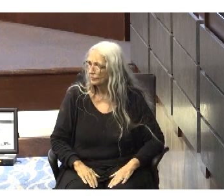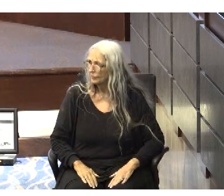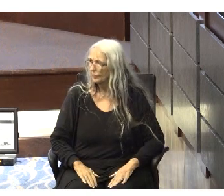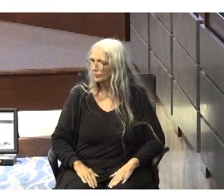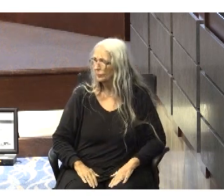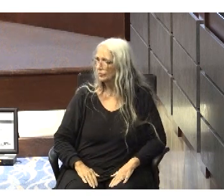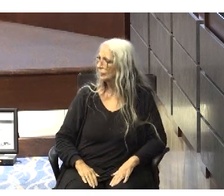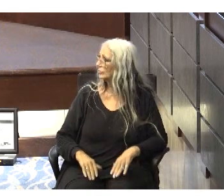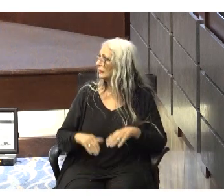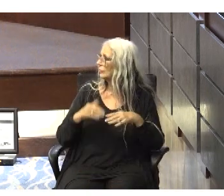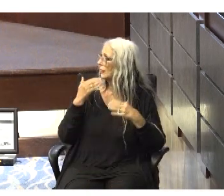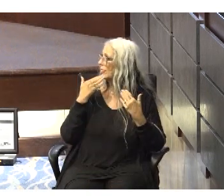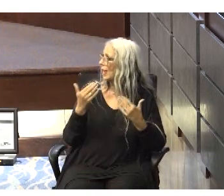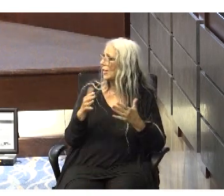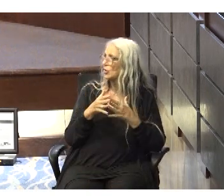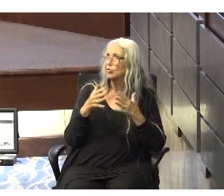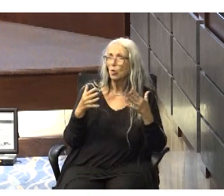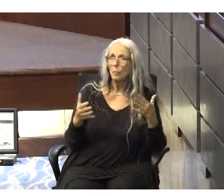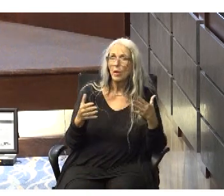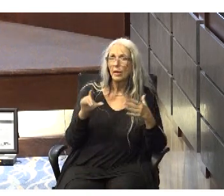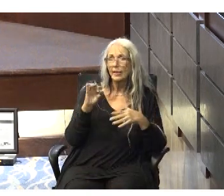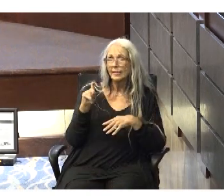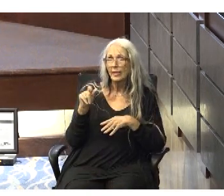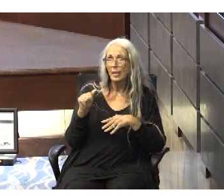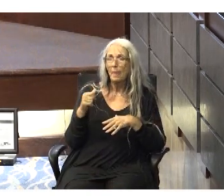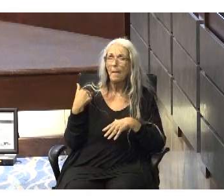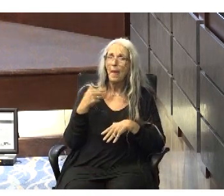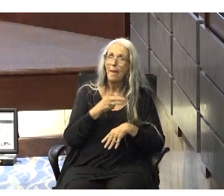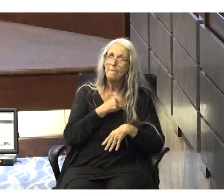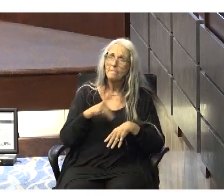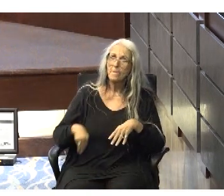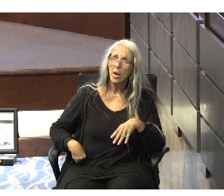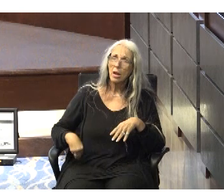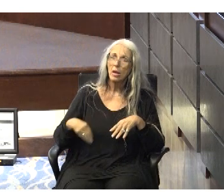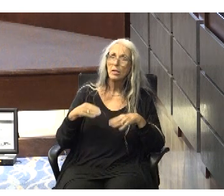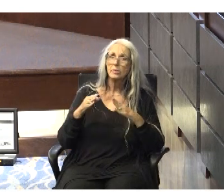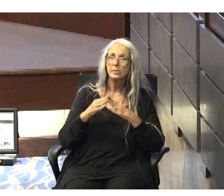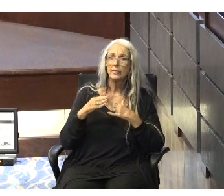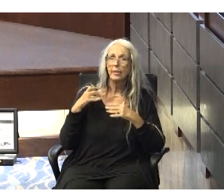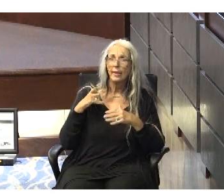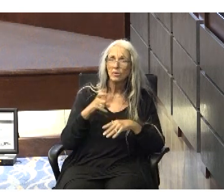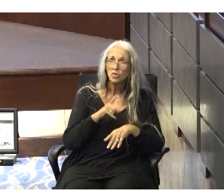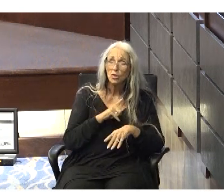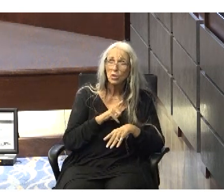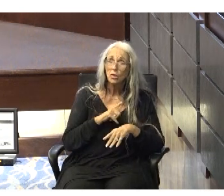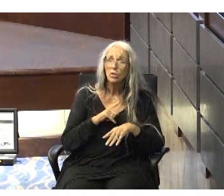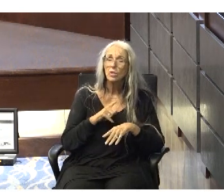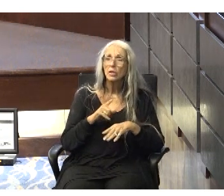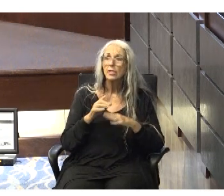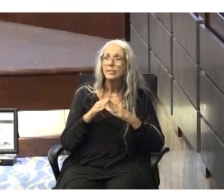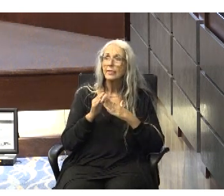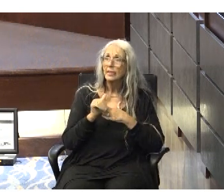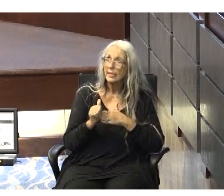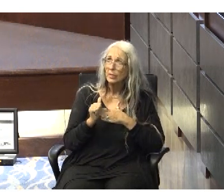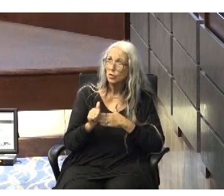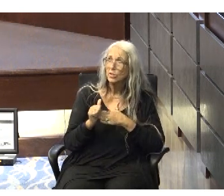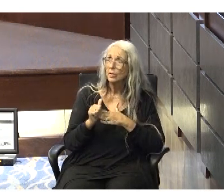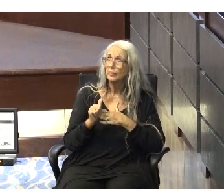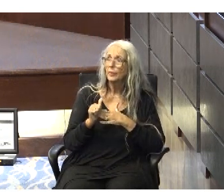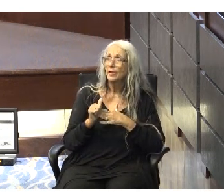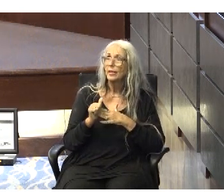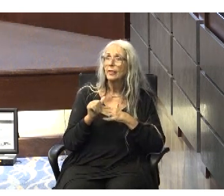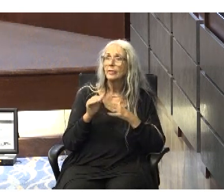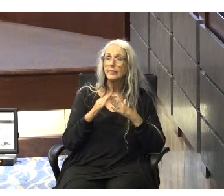Thank you so much, Lisa. And Mayor, City Council members, city leadership, City